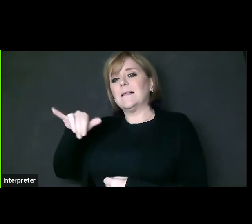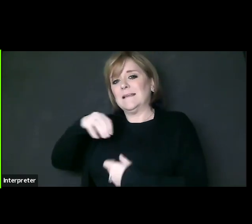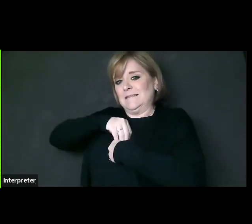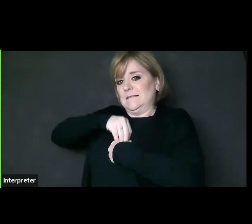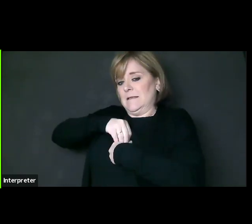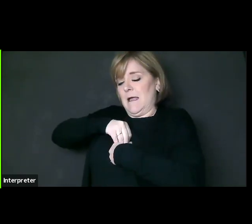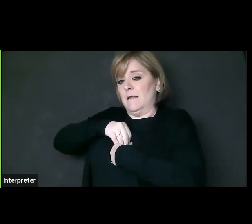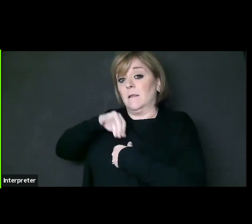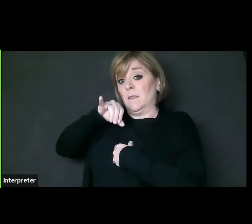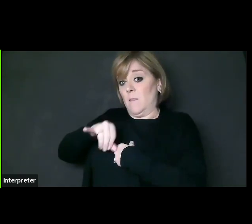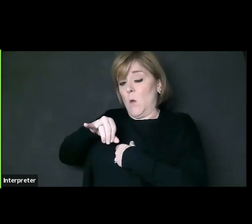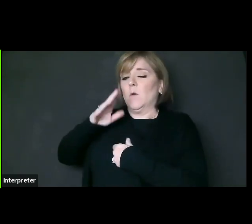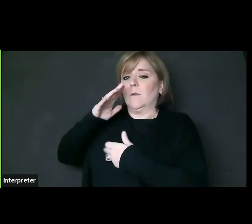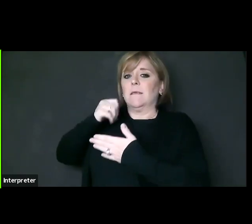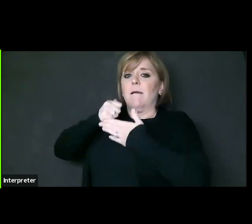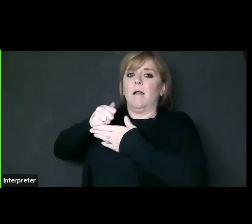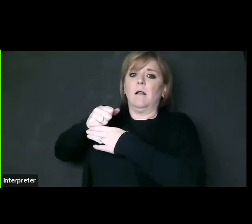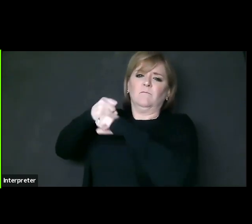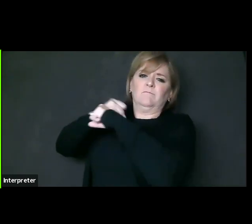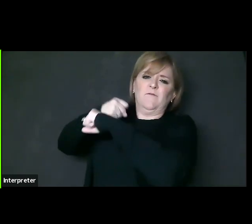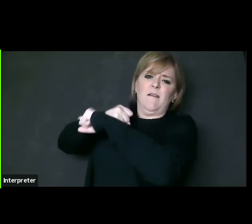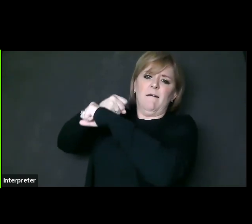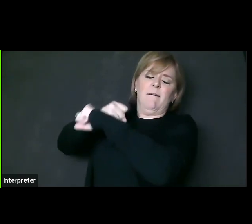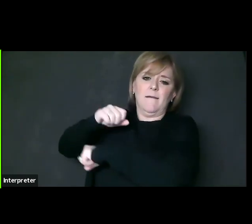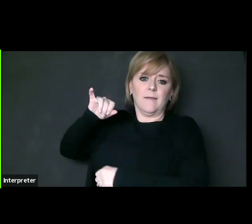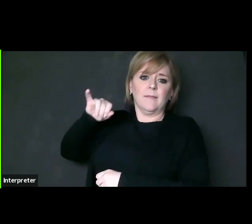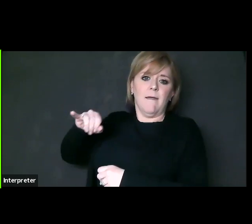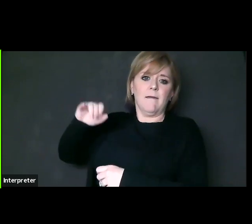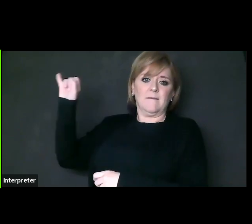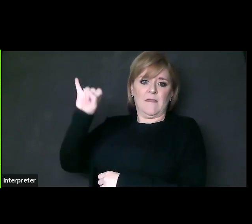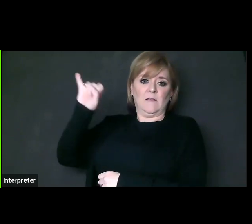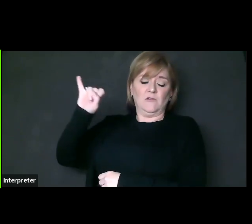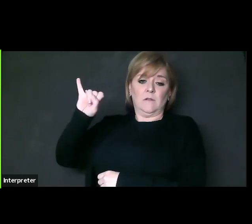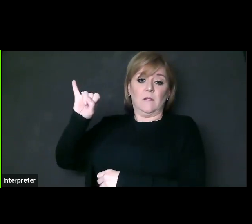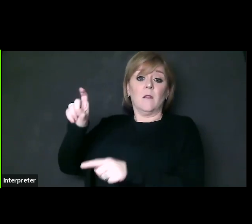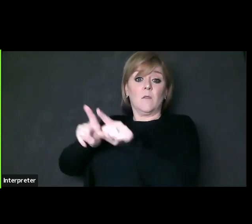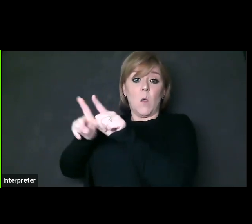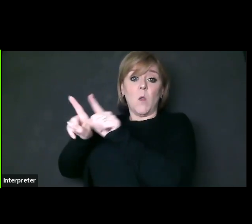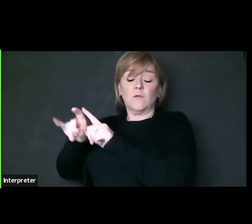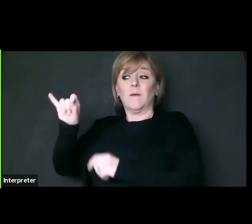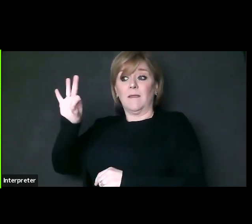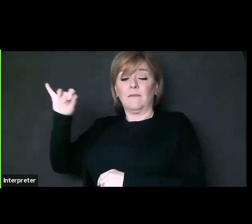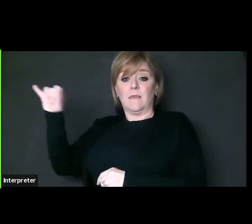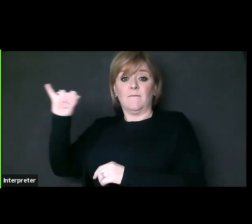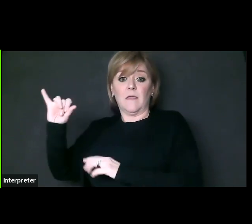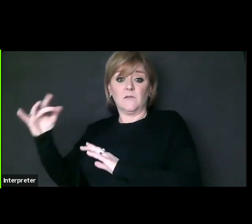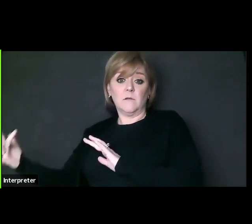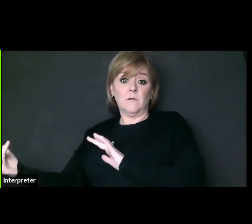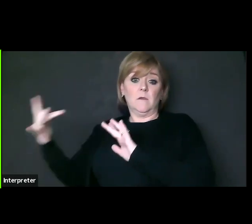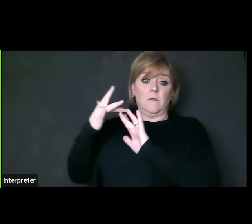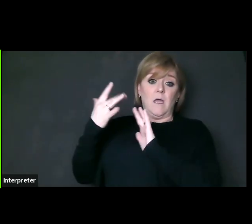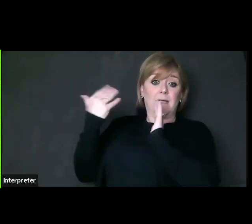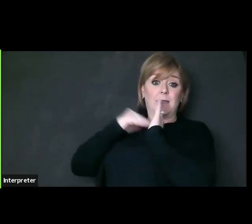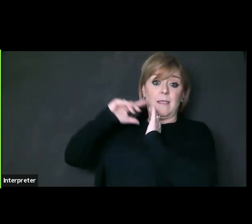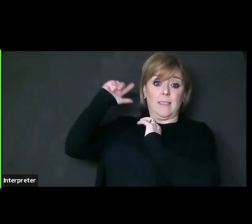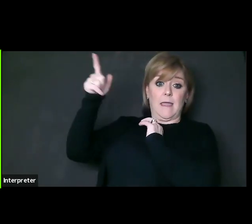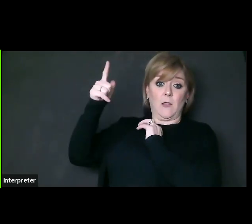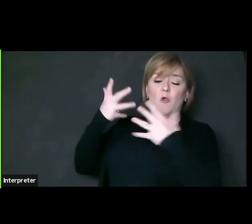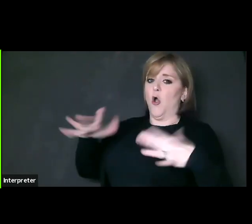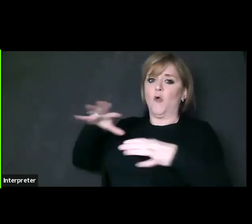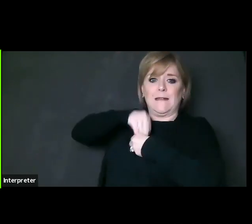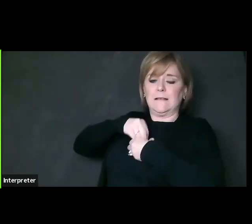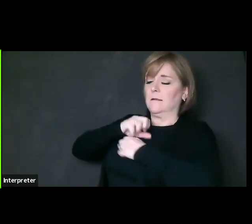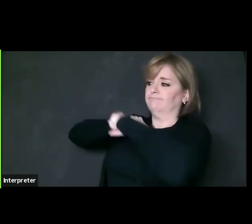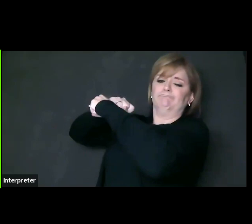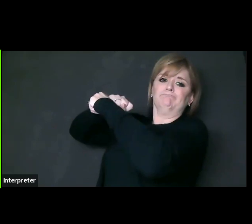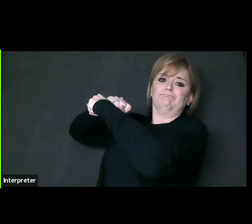the infection. They also may have memory. So if you see it again, it fights off the infection so you don't get